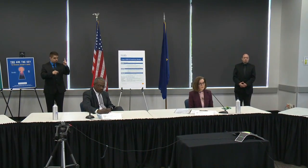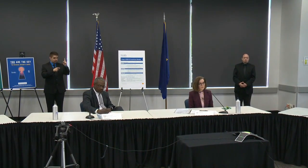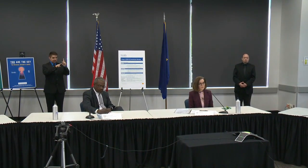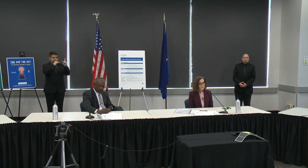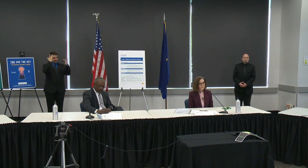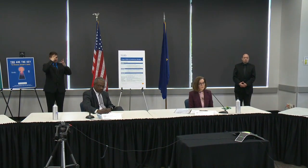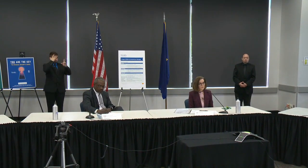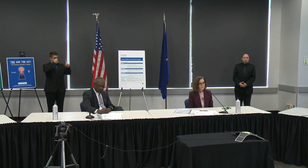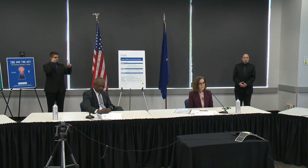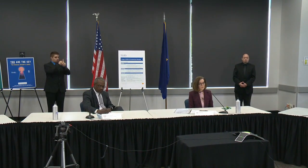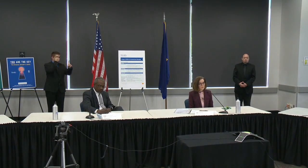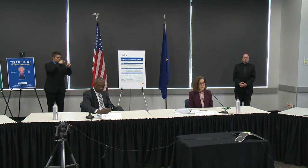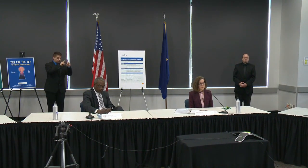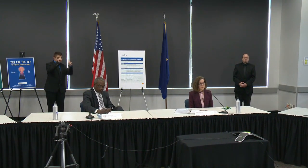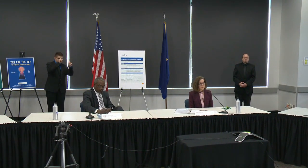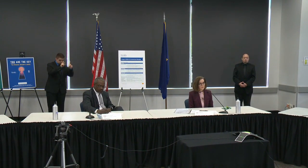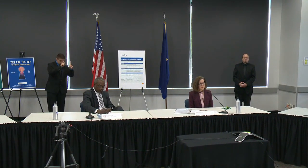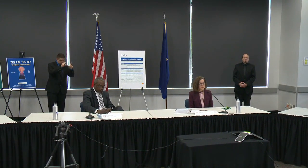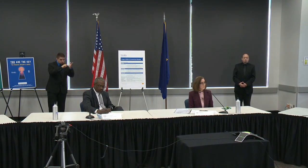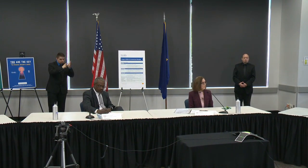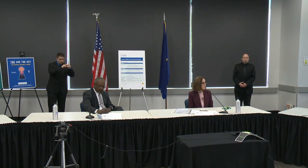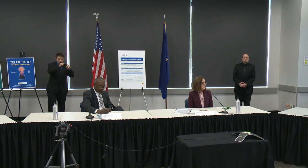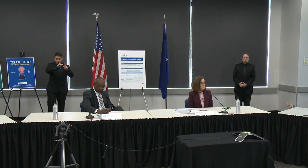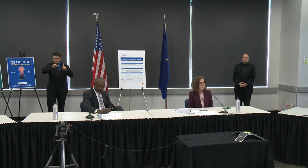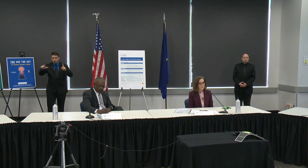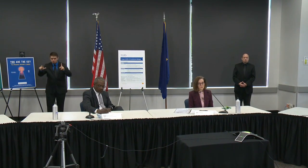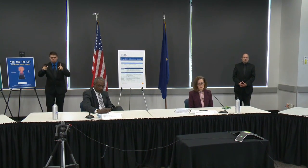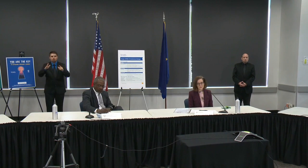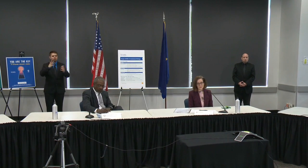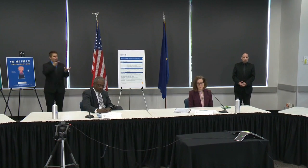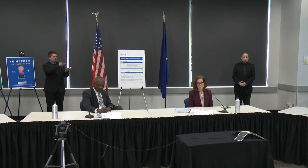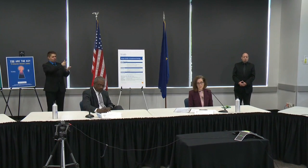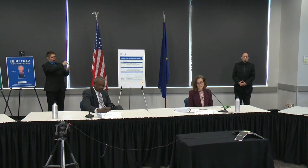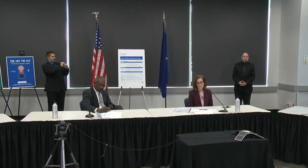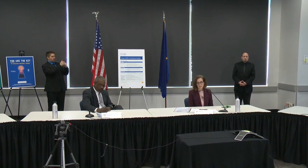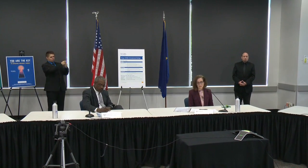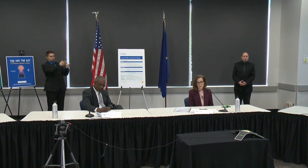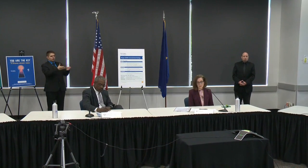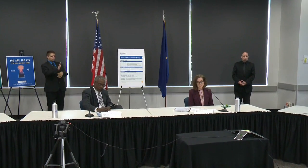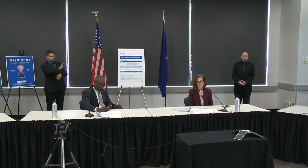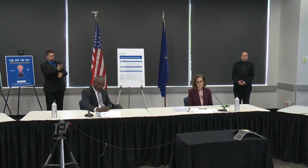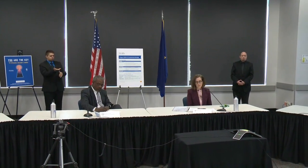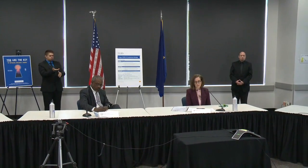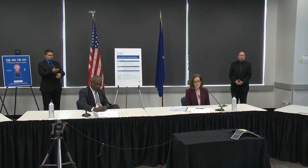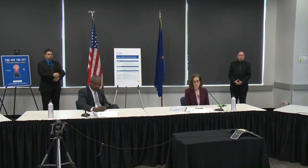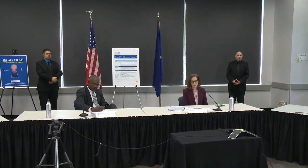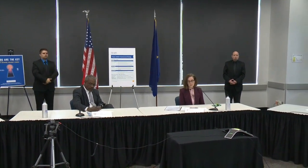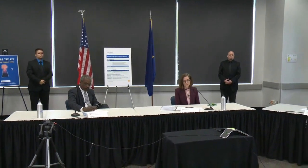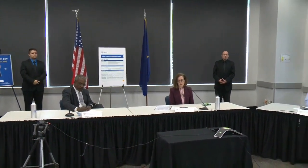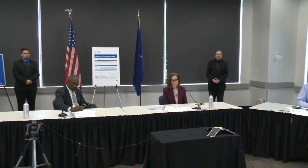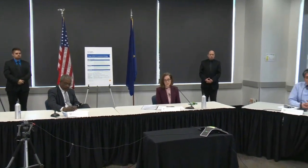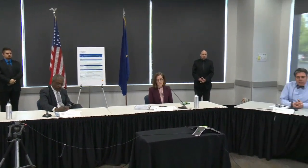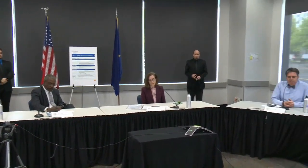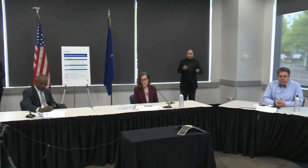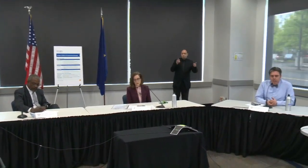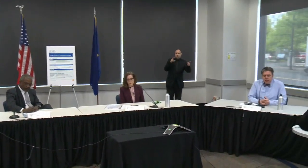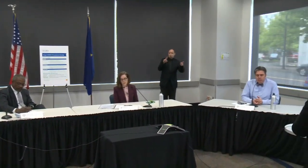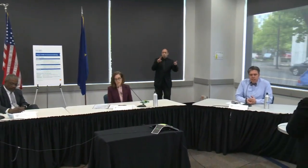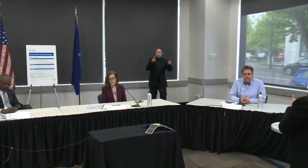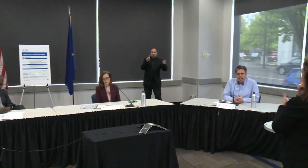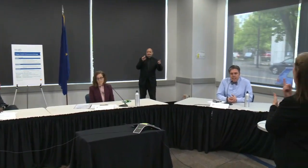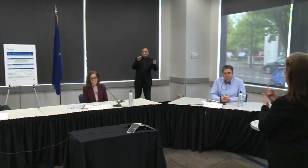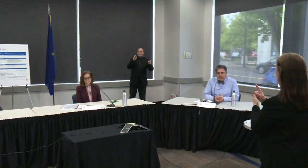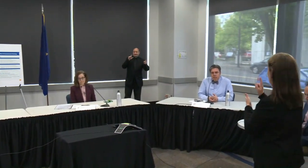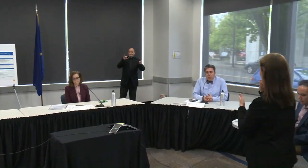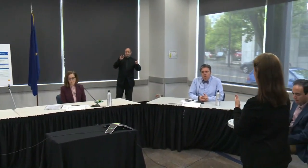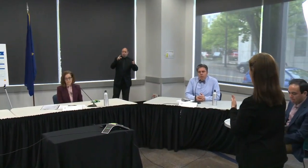expect to start implementing those plans thank you for your time um as you know with the guidance that was updated last week and continues